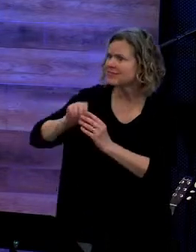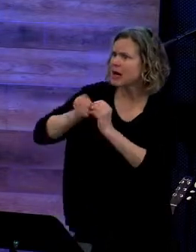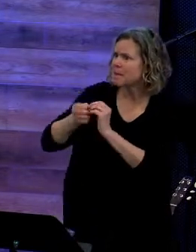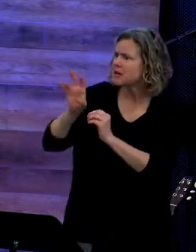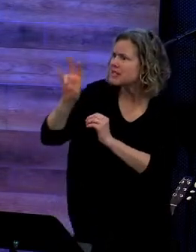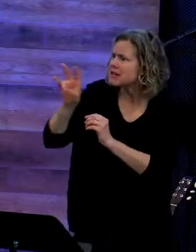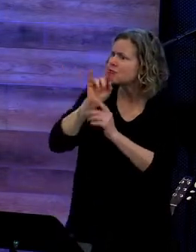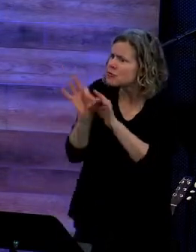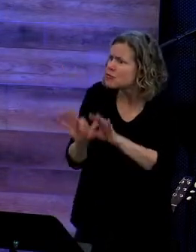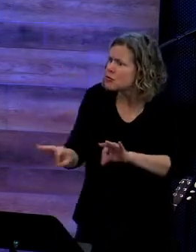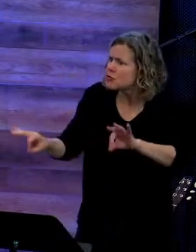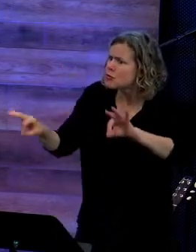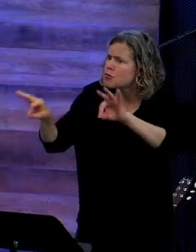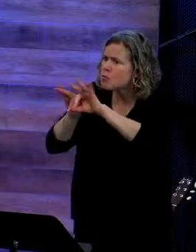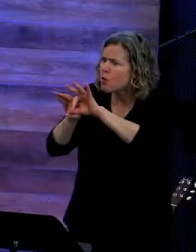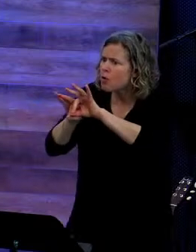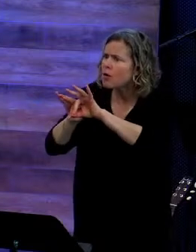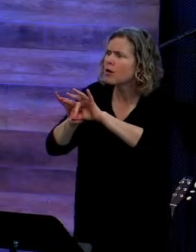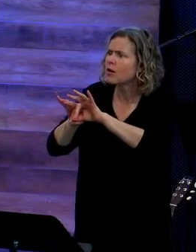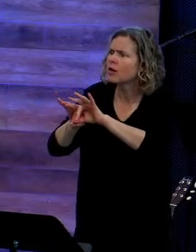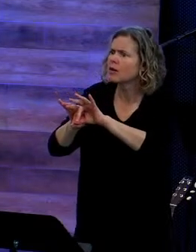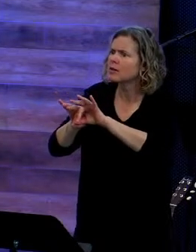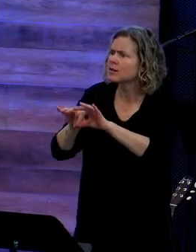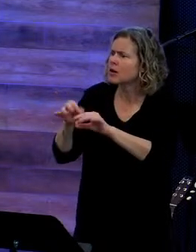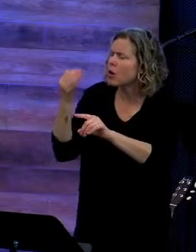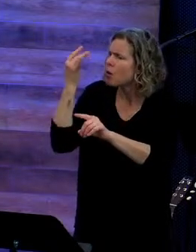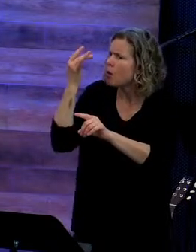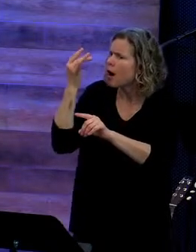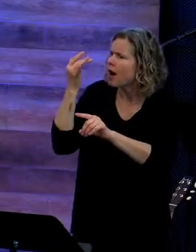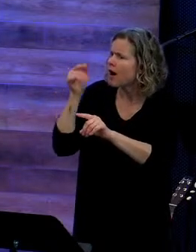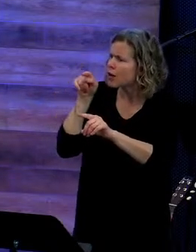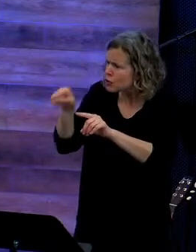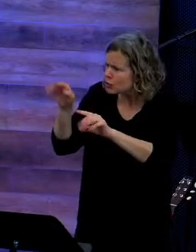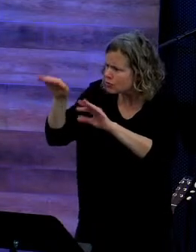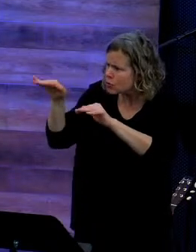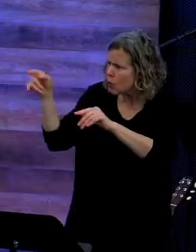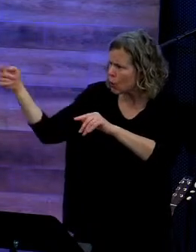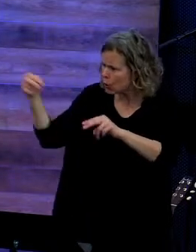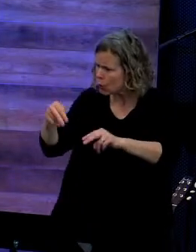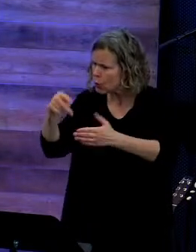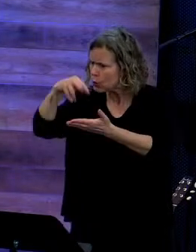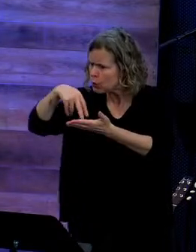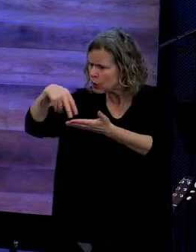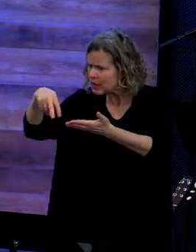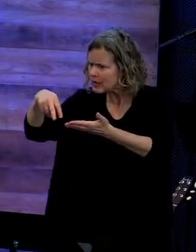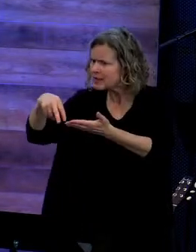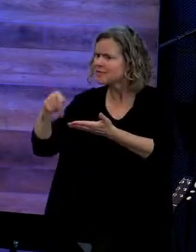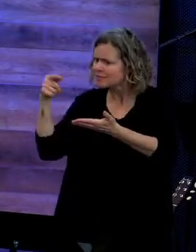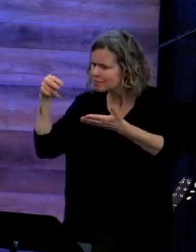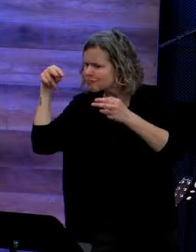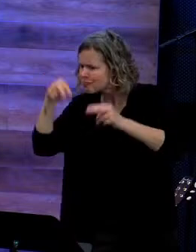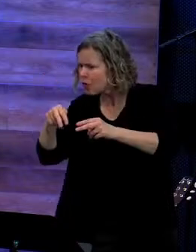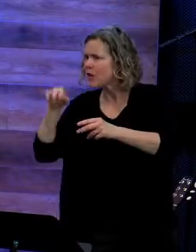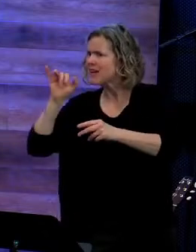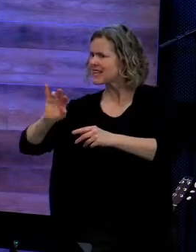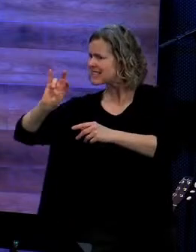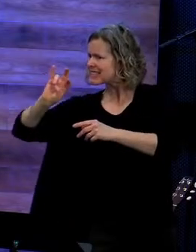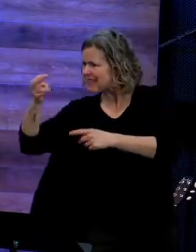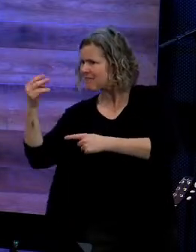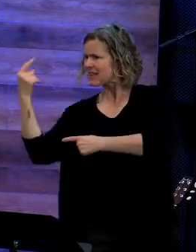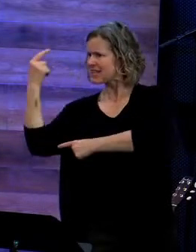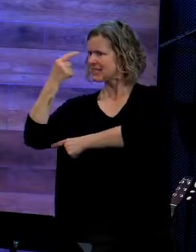pay close attention to that 7th day, because it is different than all the other days. So let's do that now. Let's go ahead and look at